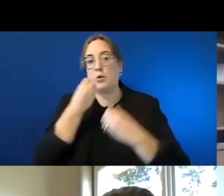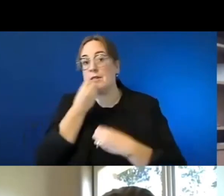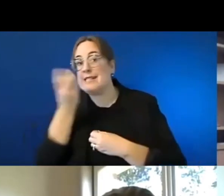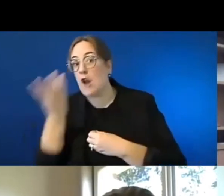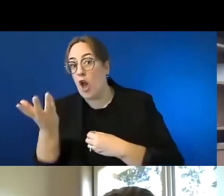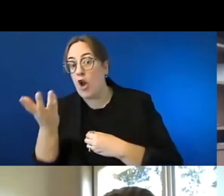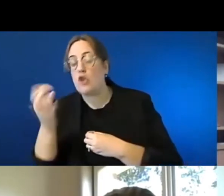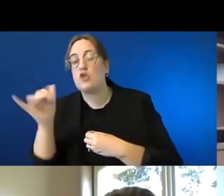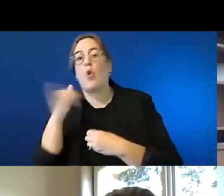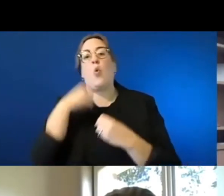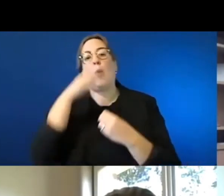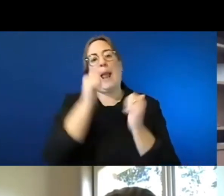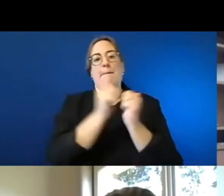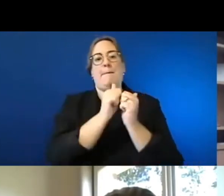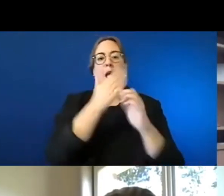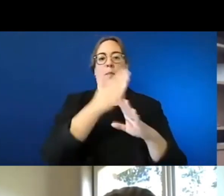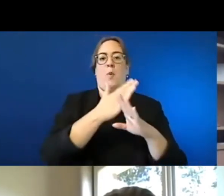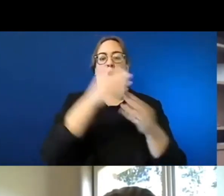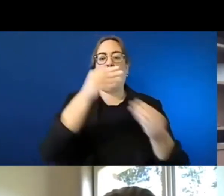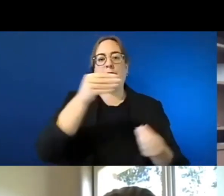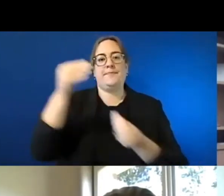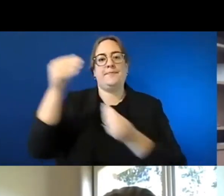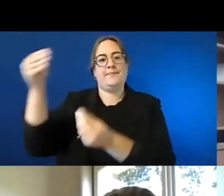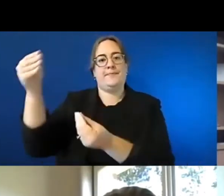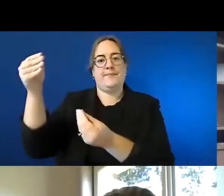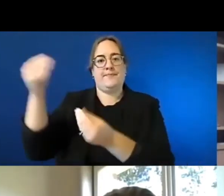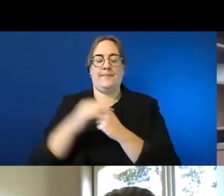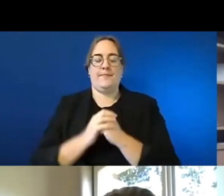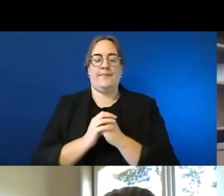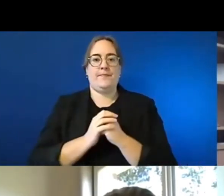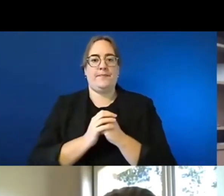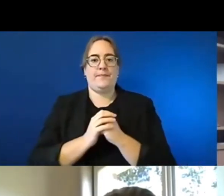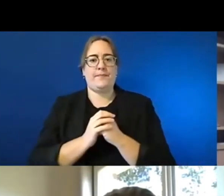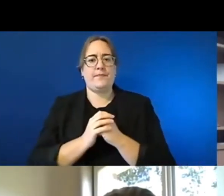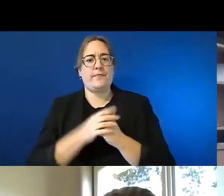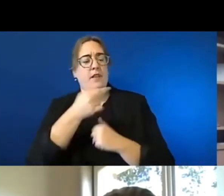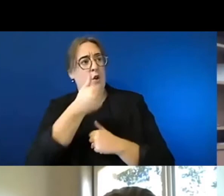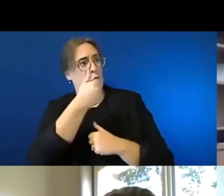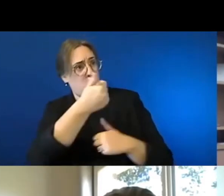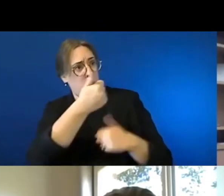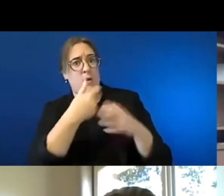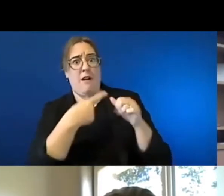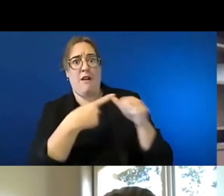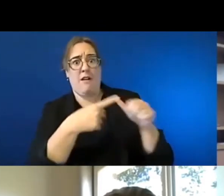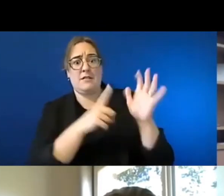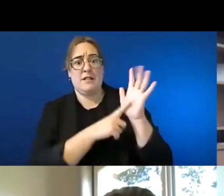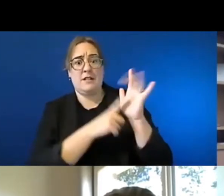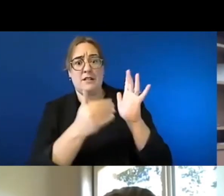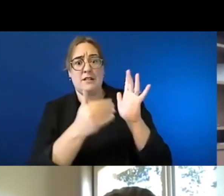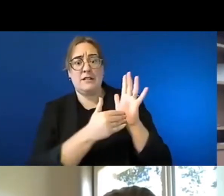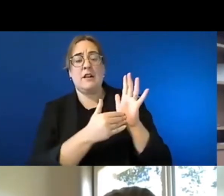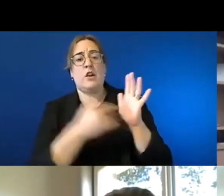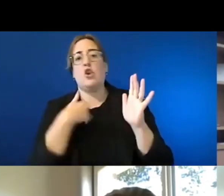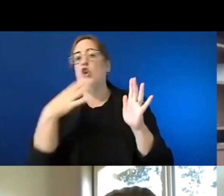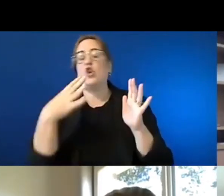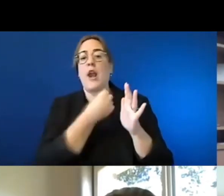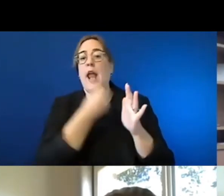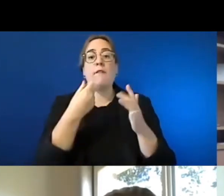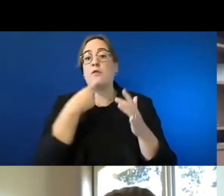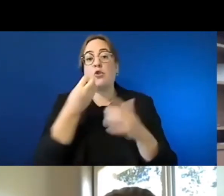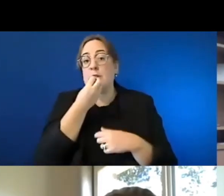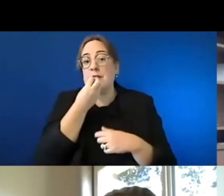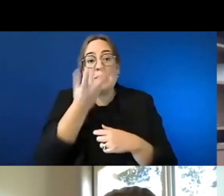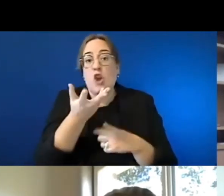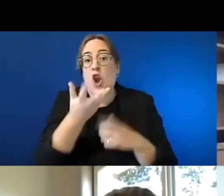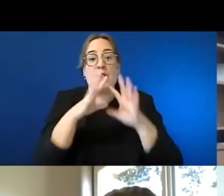Beautiful, thanks Liz. I think something a lot of people don't know, and you could maybe tell us more about, is that you don't actually have to disclose everything about your disability.